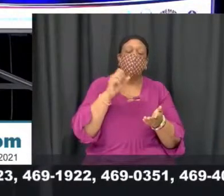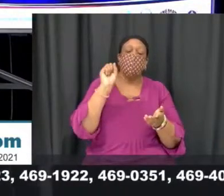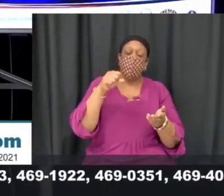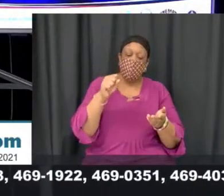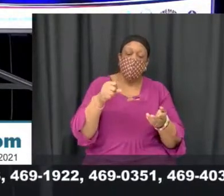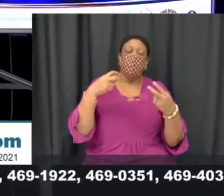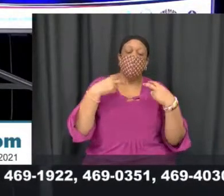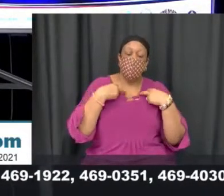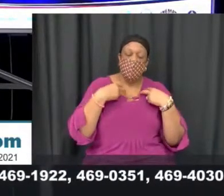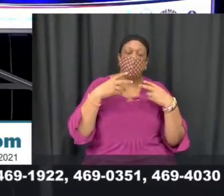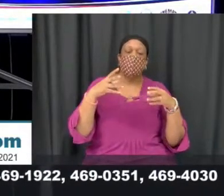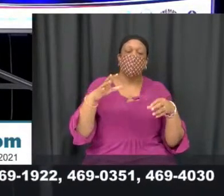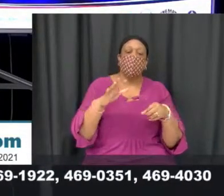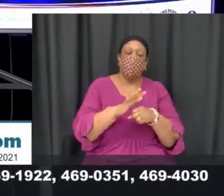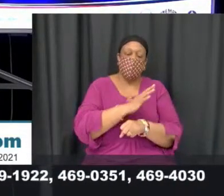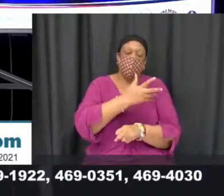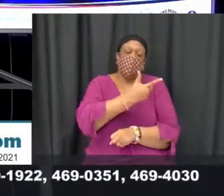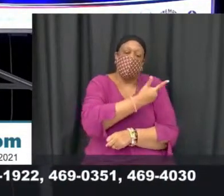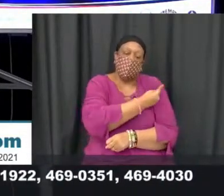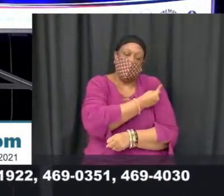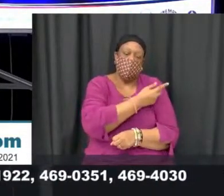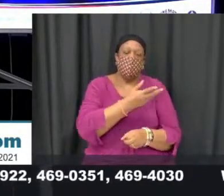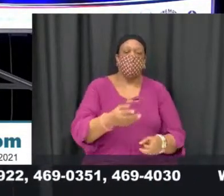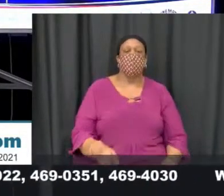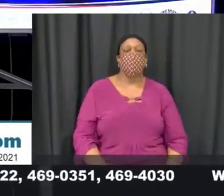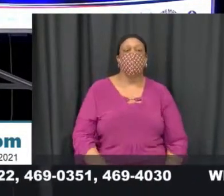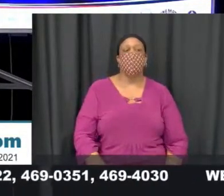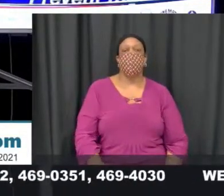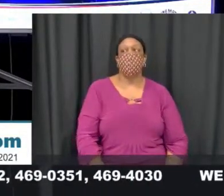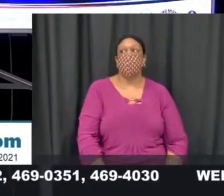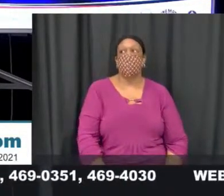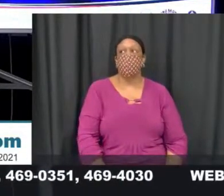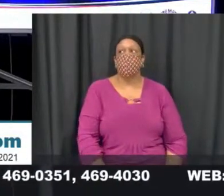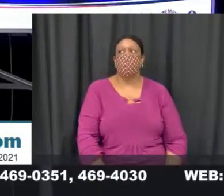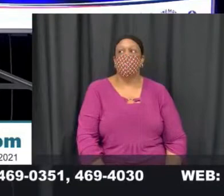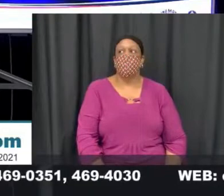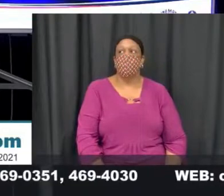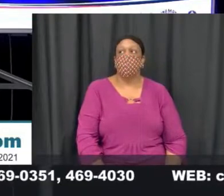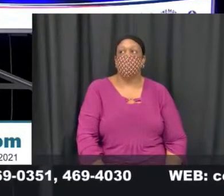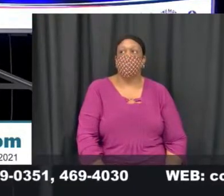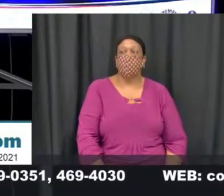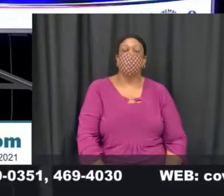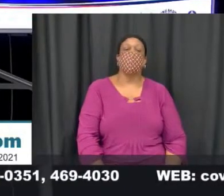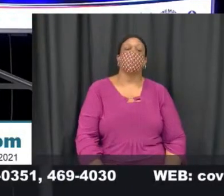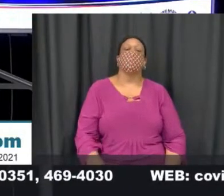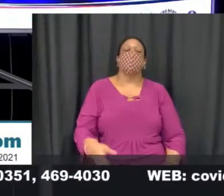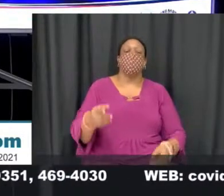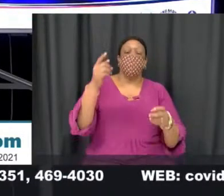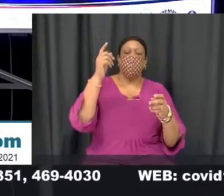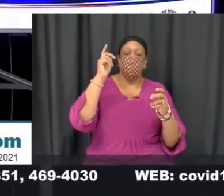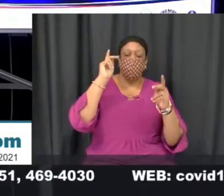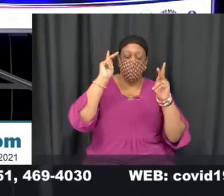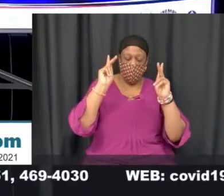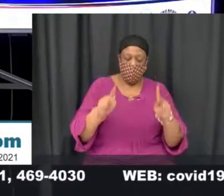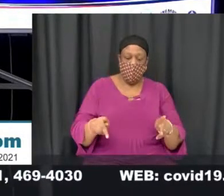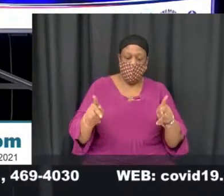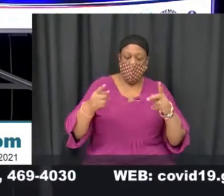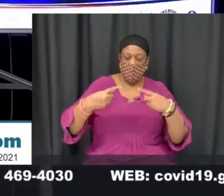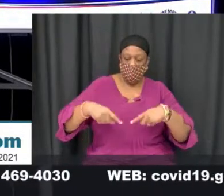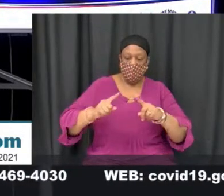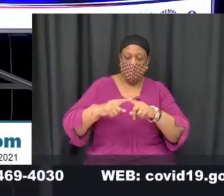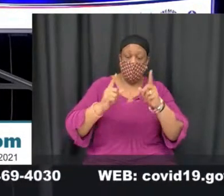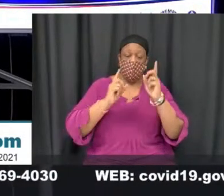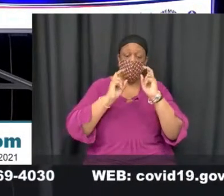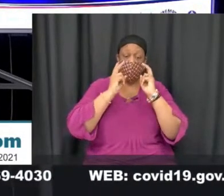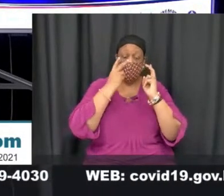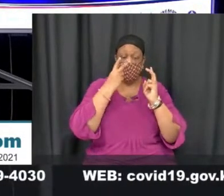any sporting event. The organizers of the event shall ensure that a maximum capacity of 50%